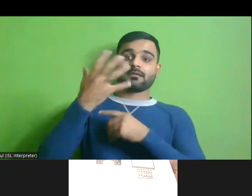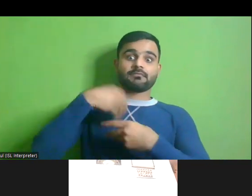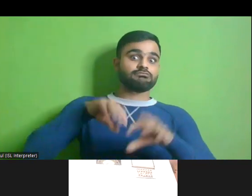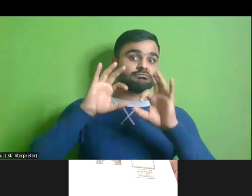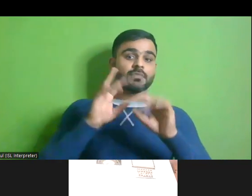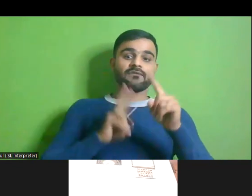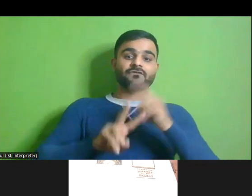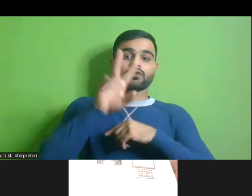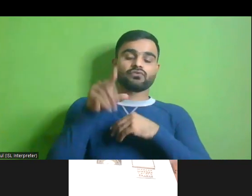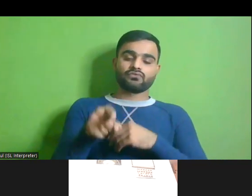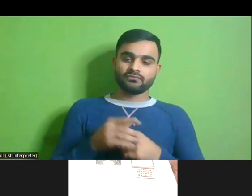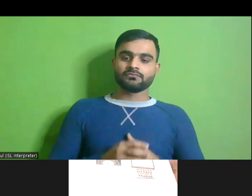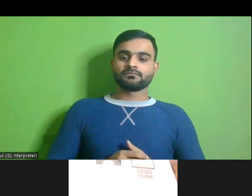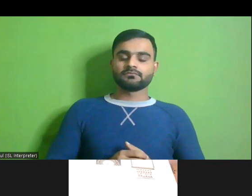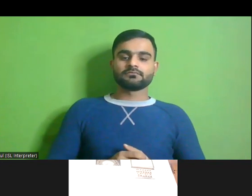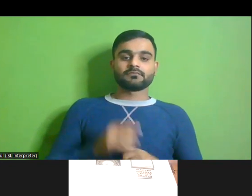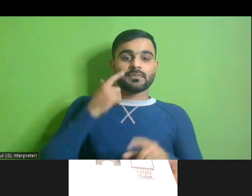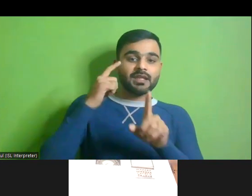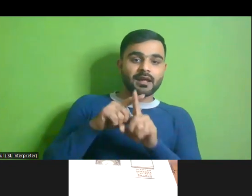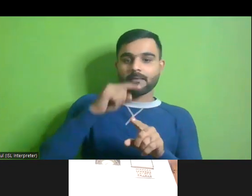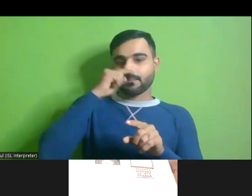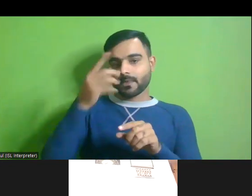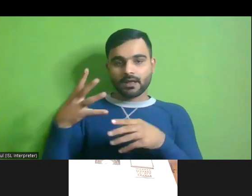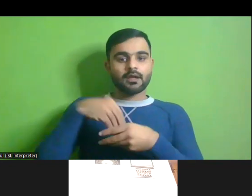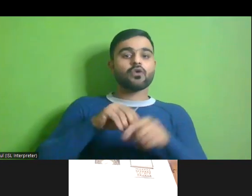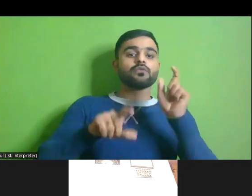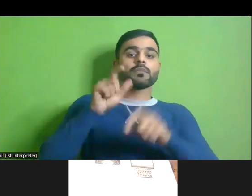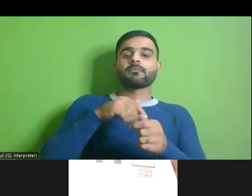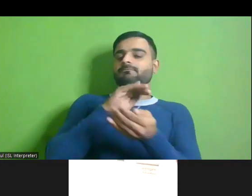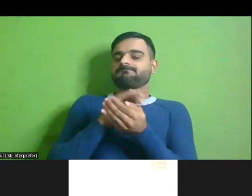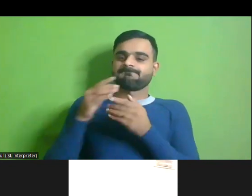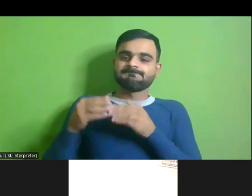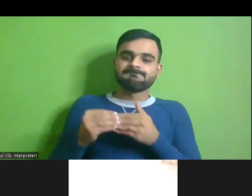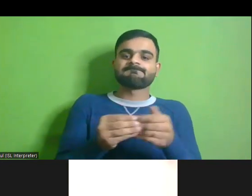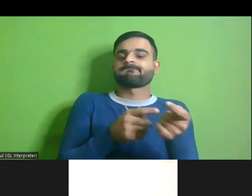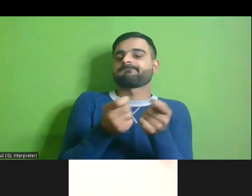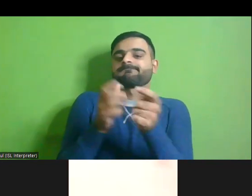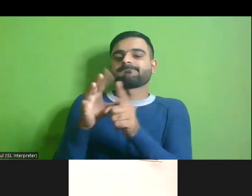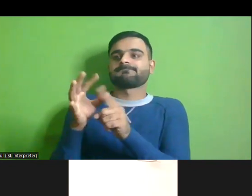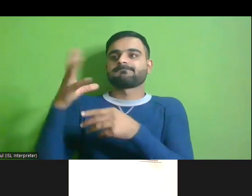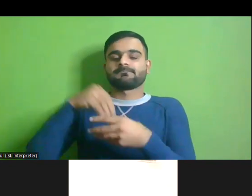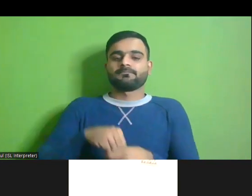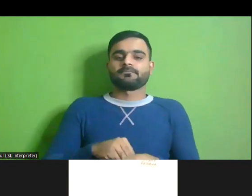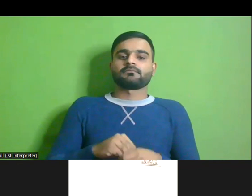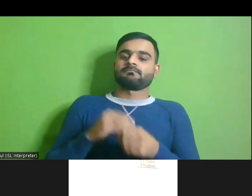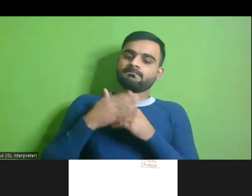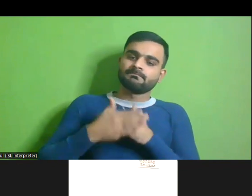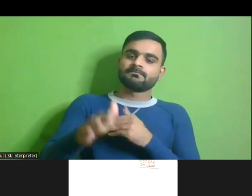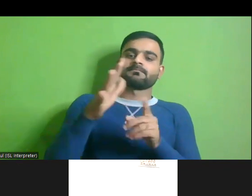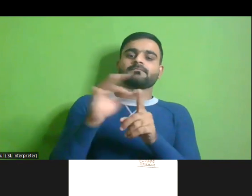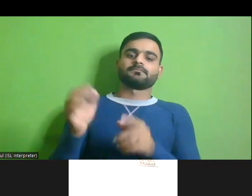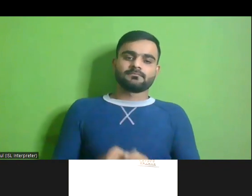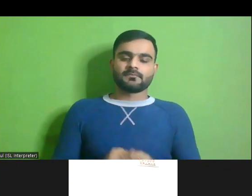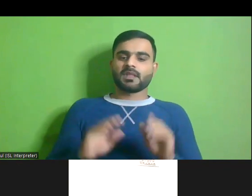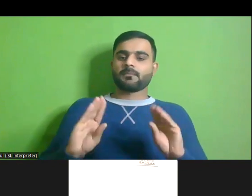values yes. and dignity and pride with which people hold these values. And to, it's also to keep